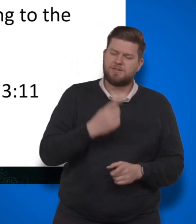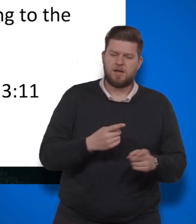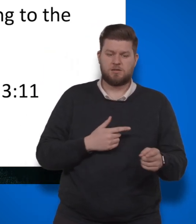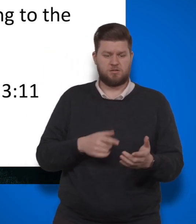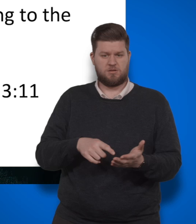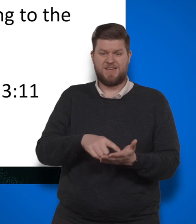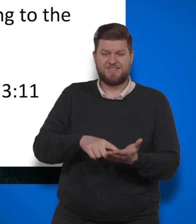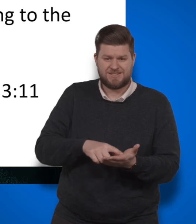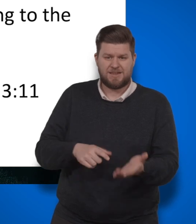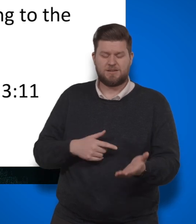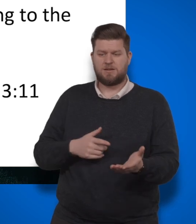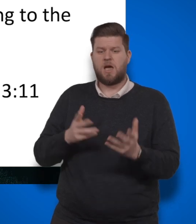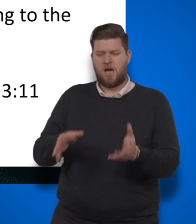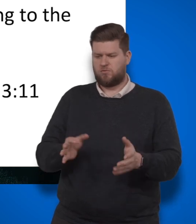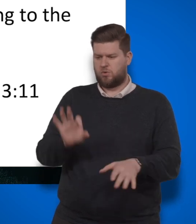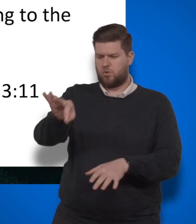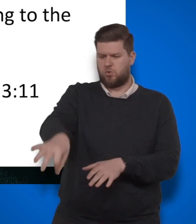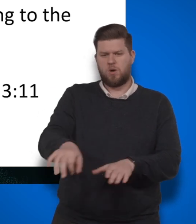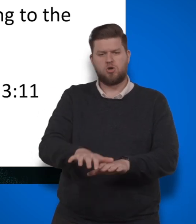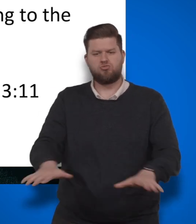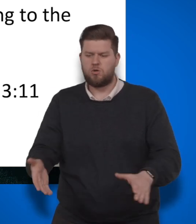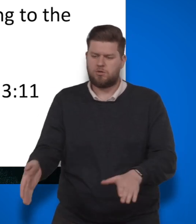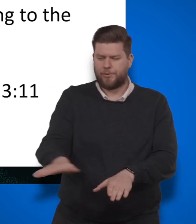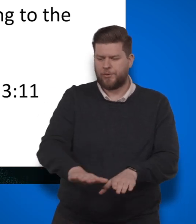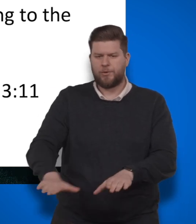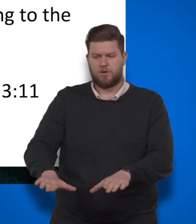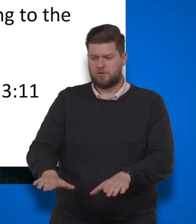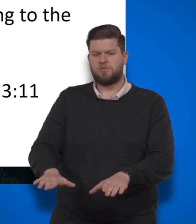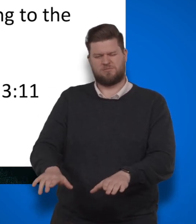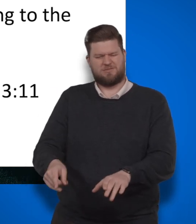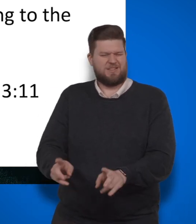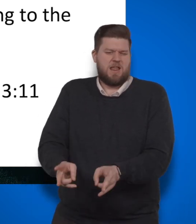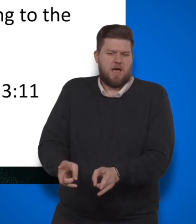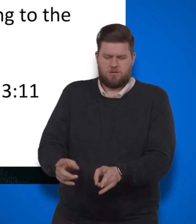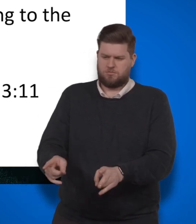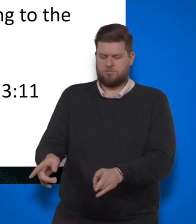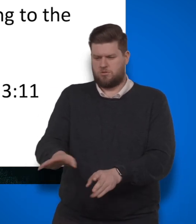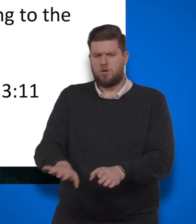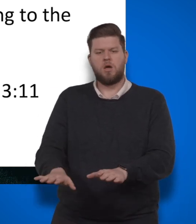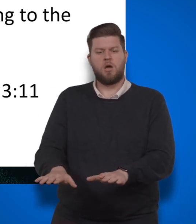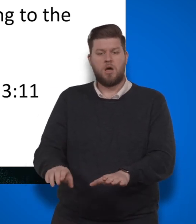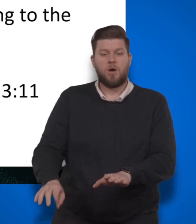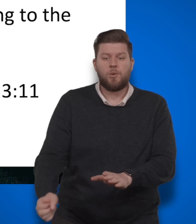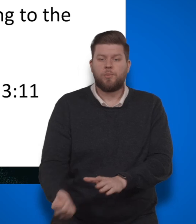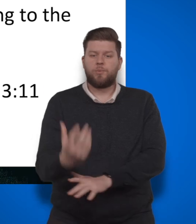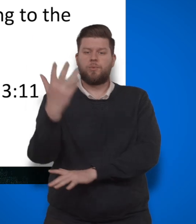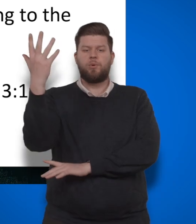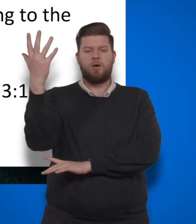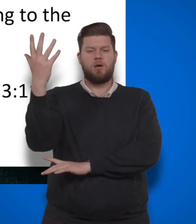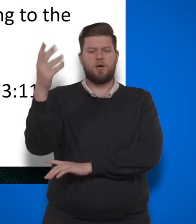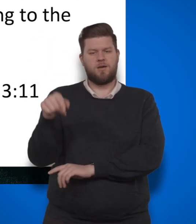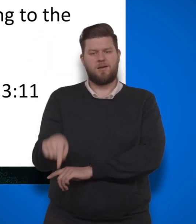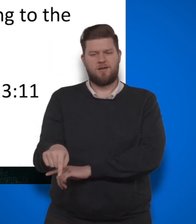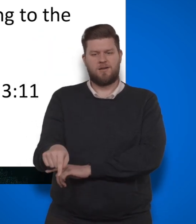falls into the ground and dies, it remains alone. But if it dies, it brings forth much